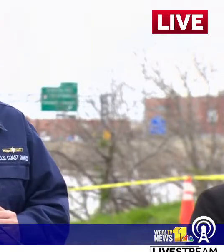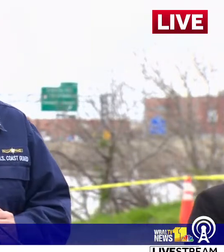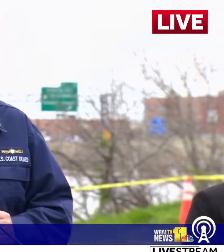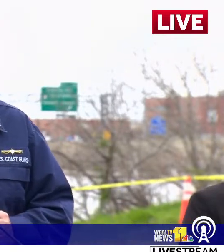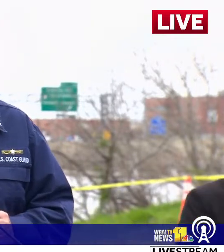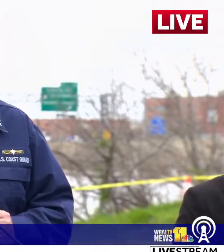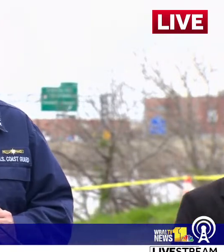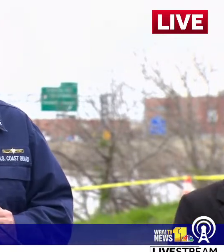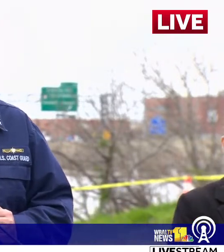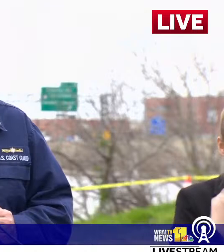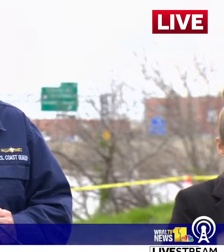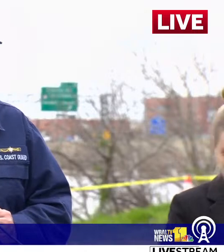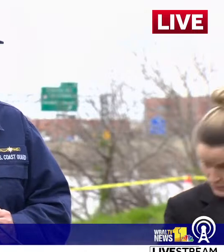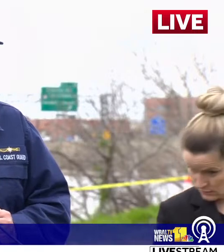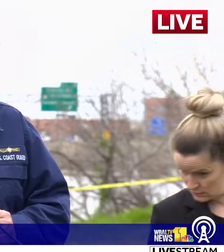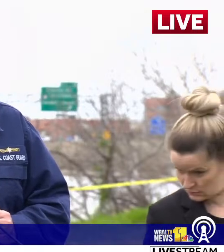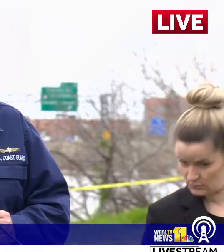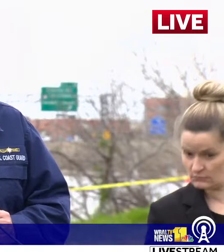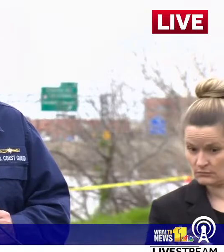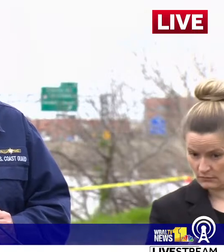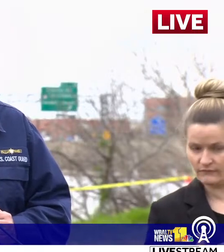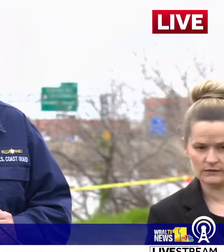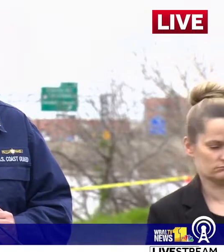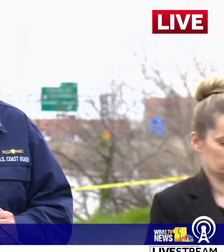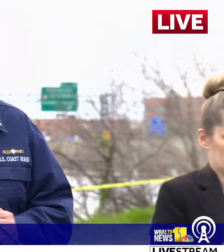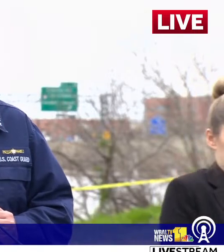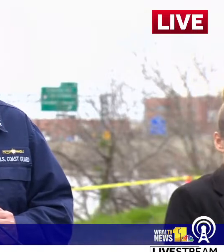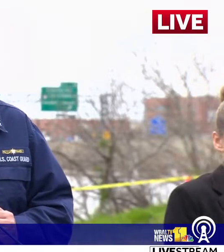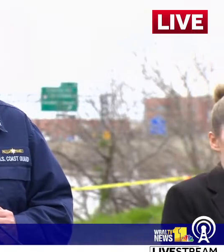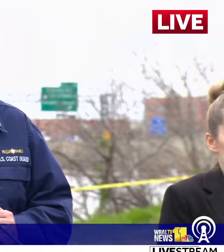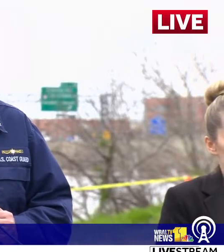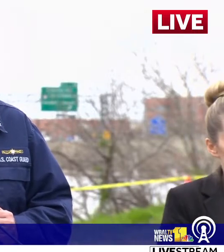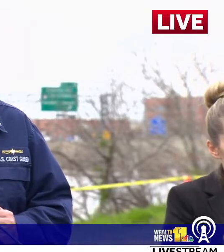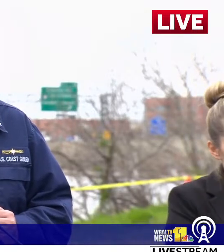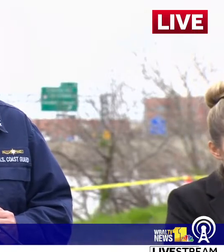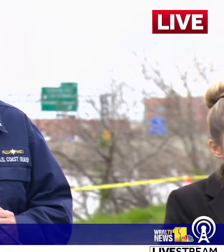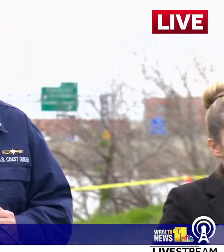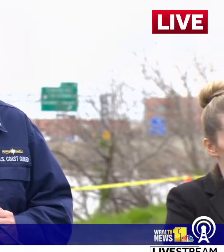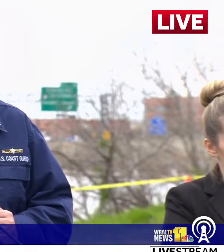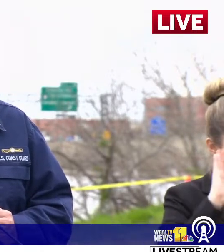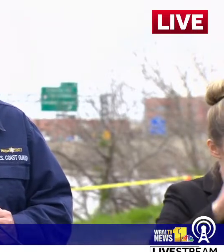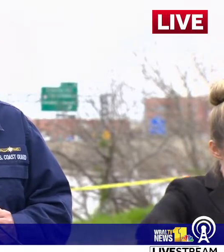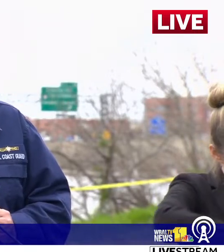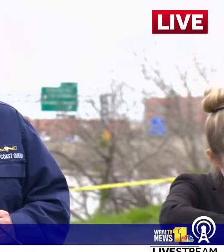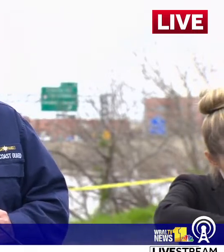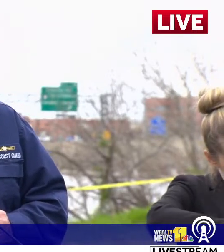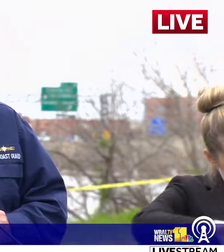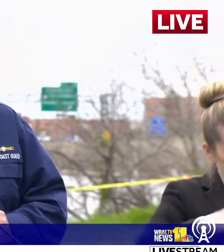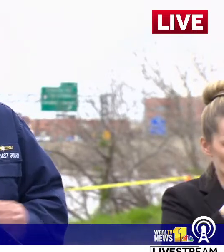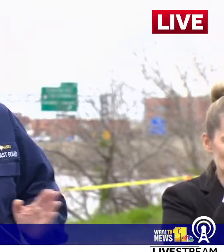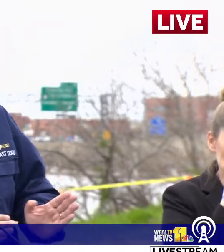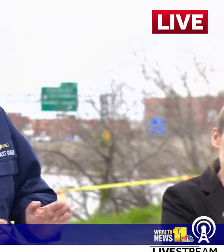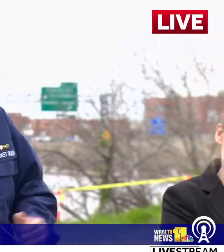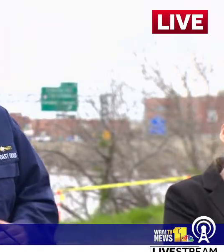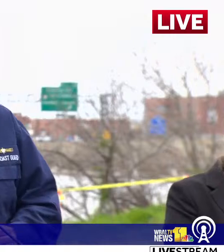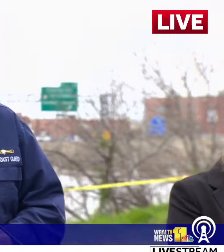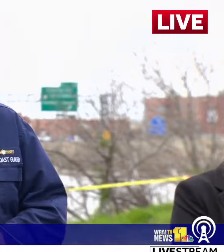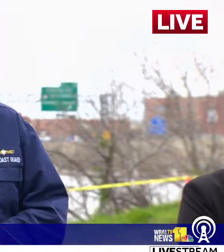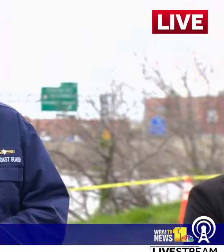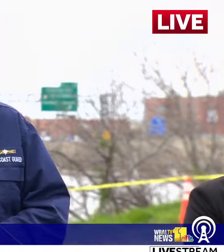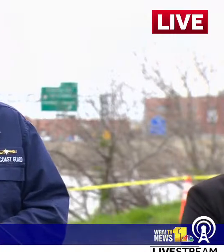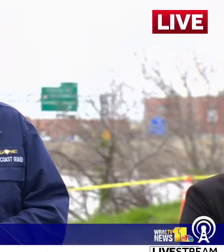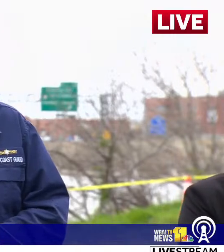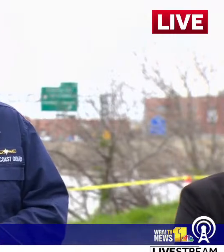we're working to get there as fast as we can. We're going to open it as soon as possible, and we're going to continue to do it safely. And I'd like that